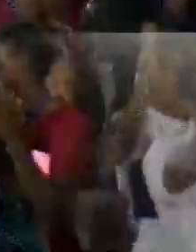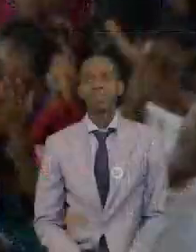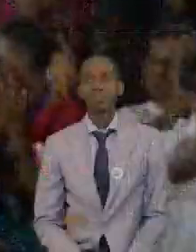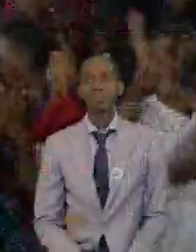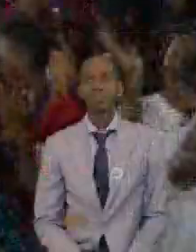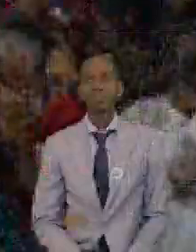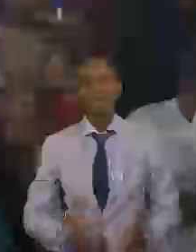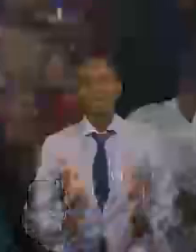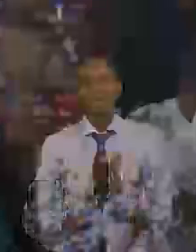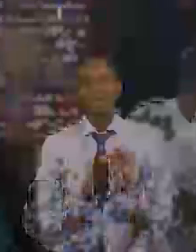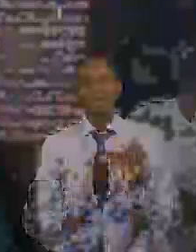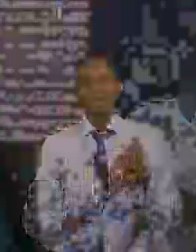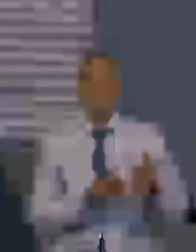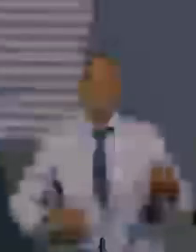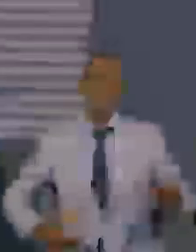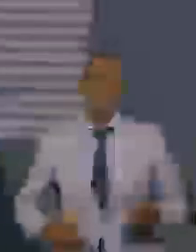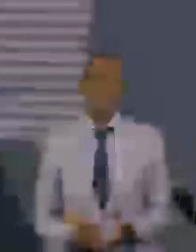Praise the Lord. Gloire à Dieu.